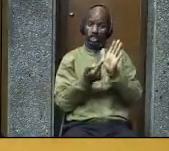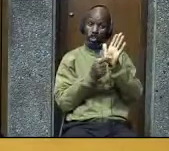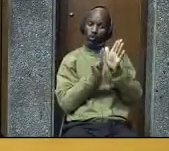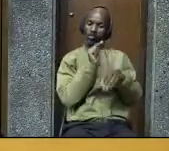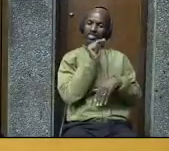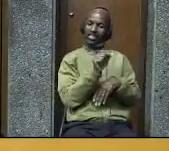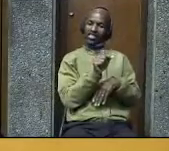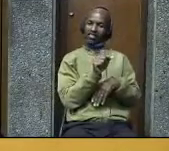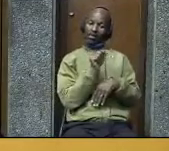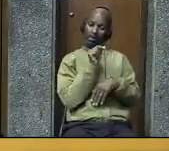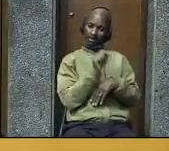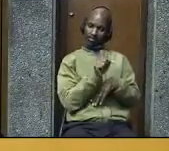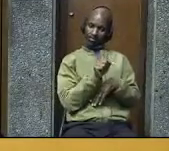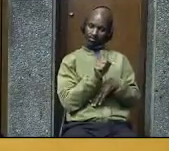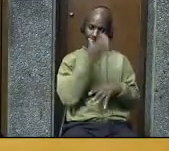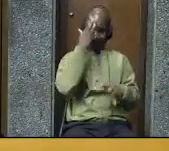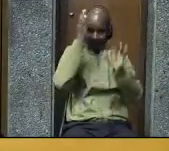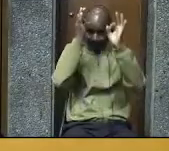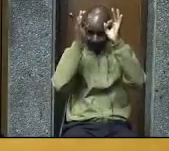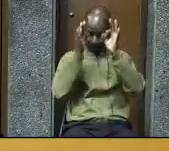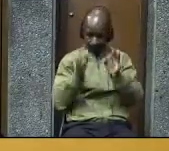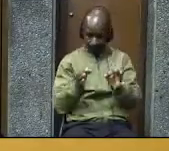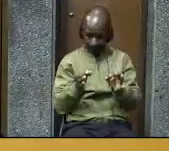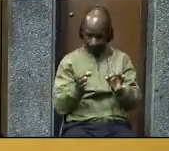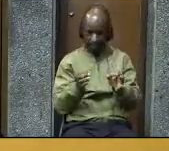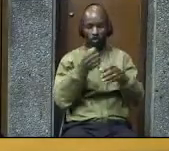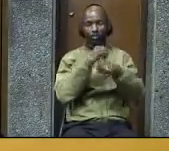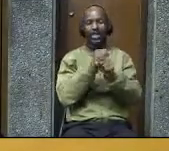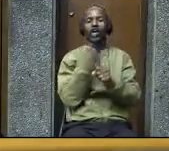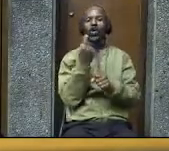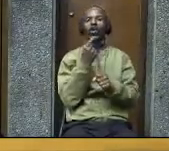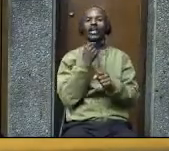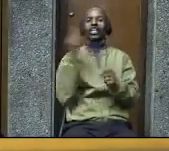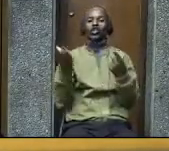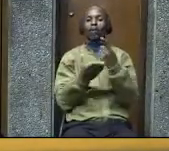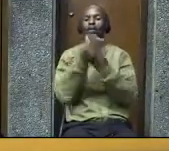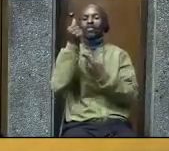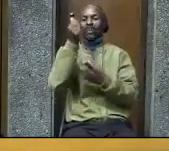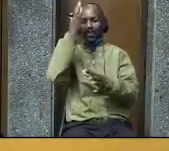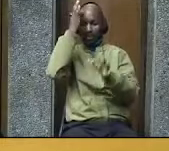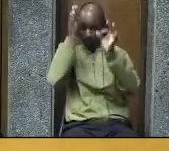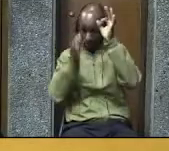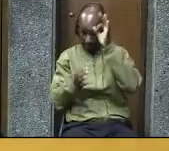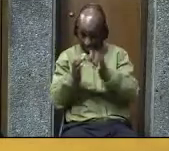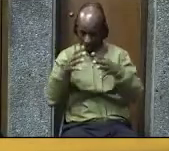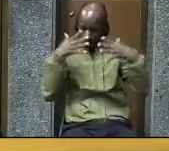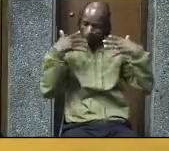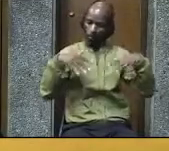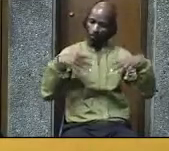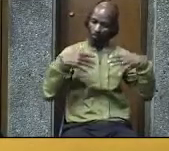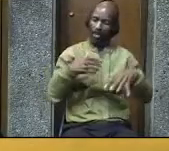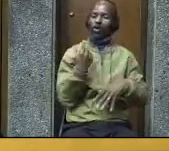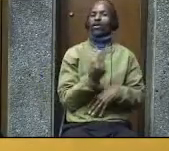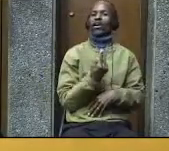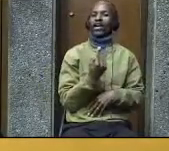that this is a decision that is going only to benefit a political warfare.